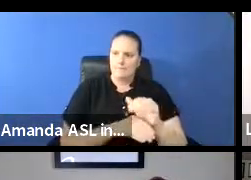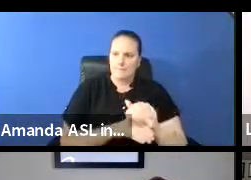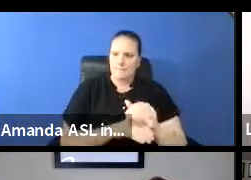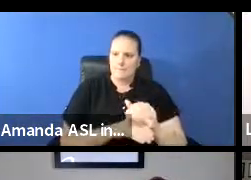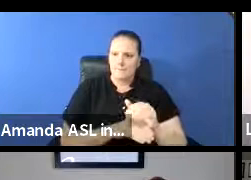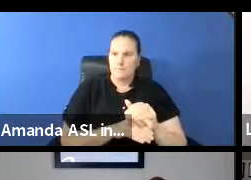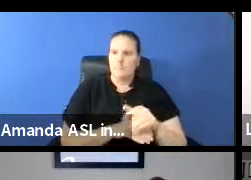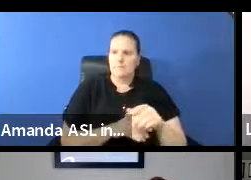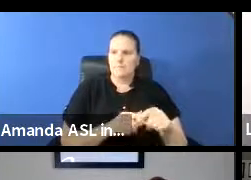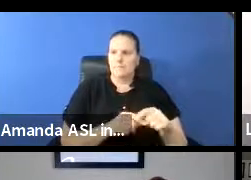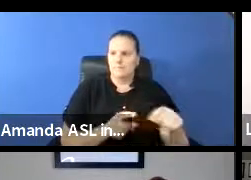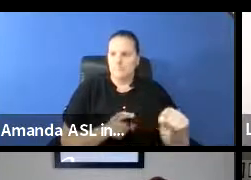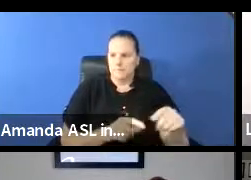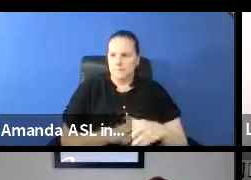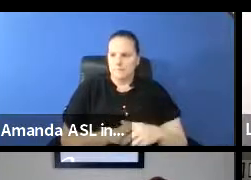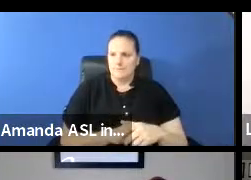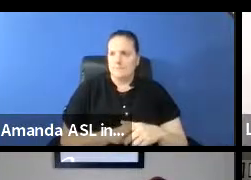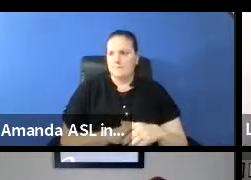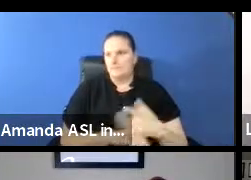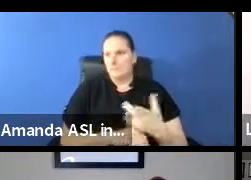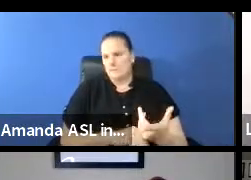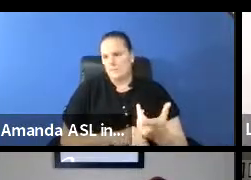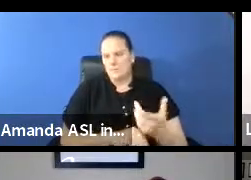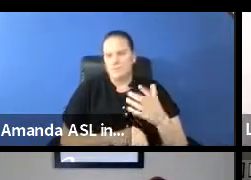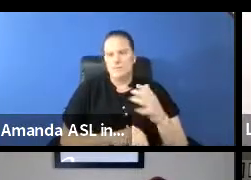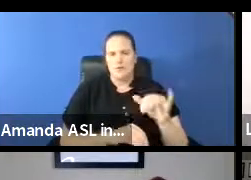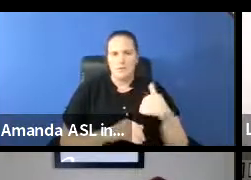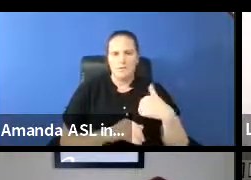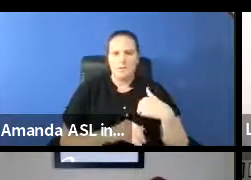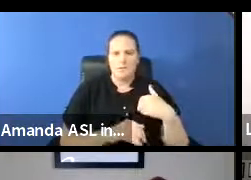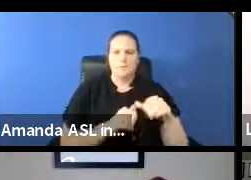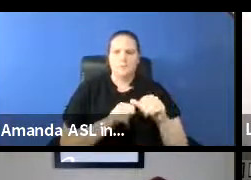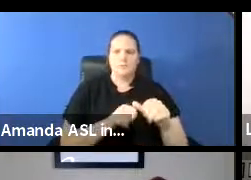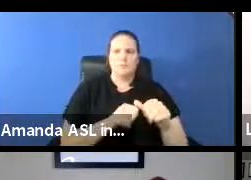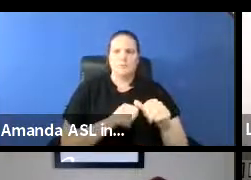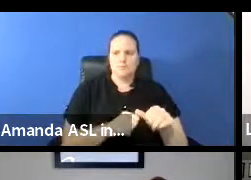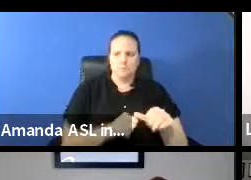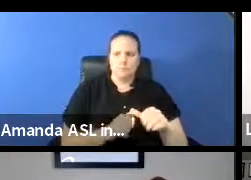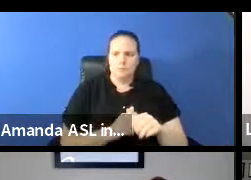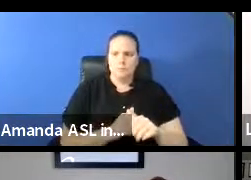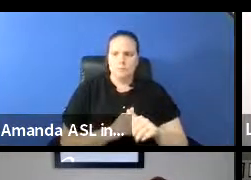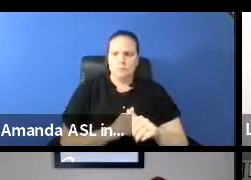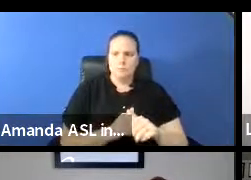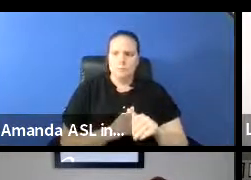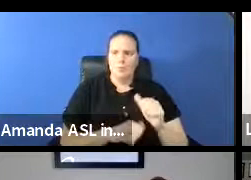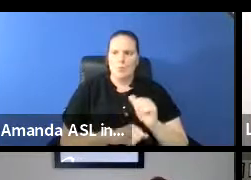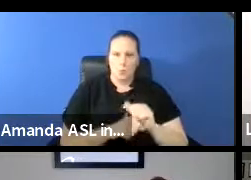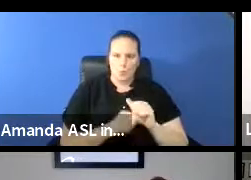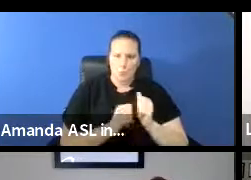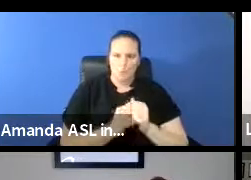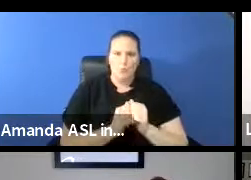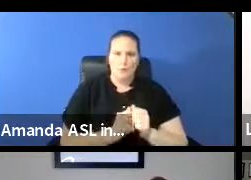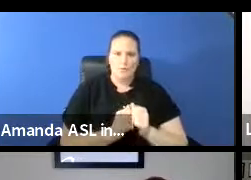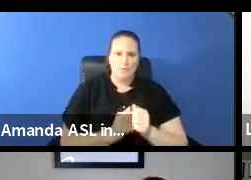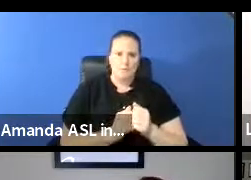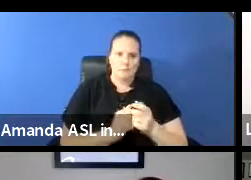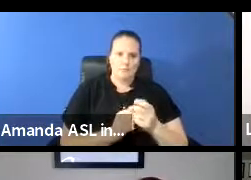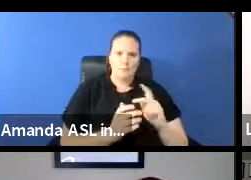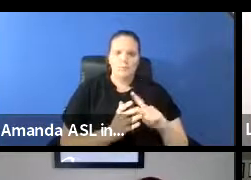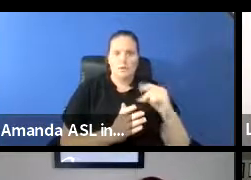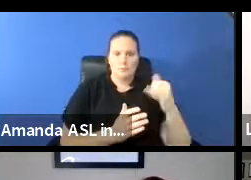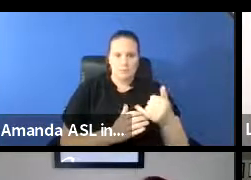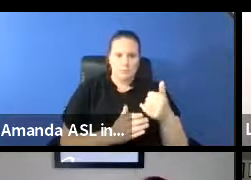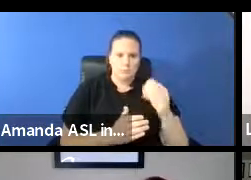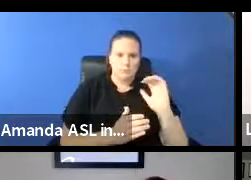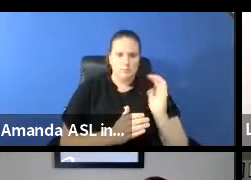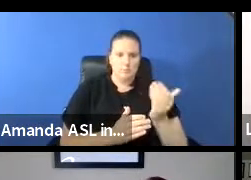the morning, generally backing up. So it's got to be a consistent, a working together kind of a project, it would seem